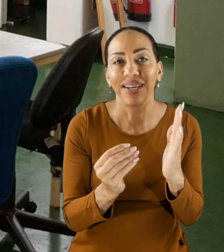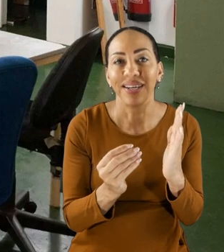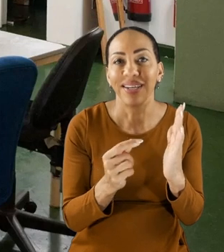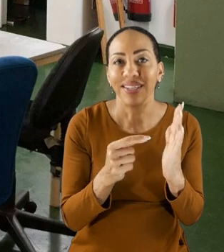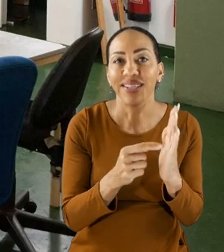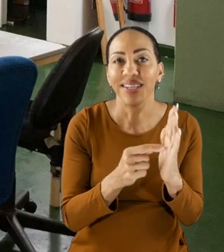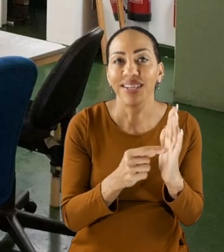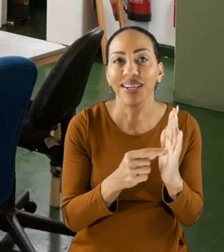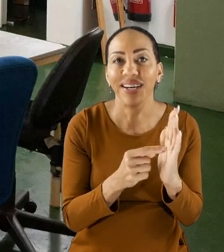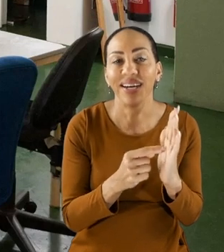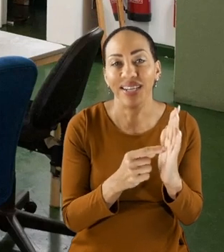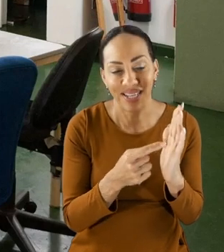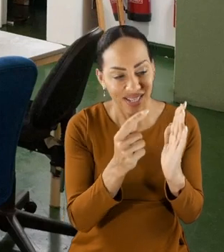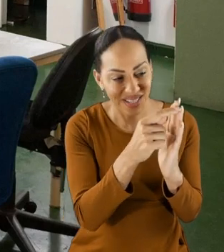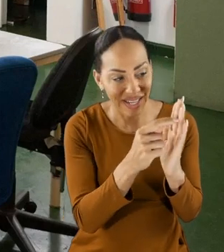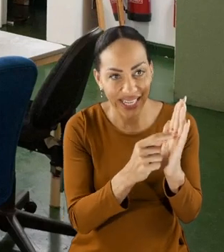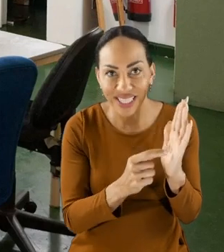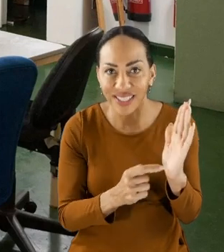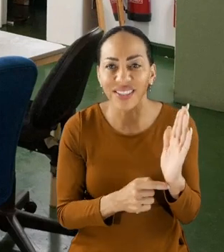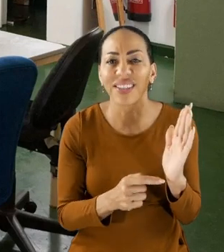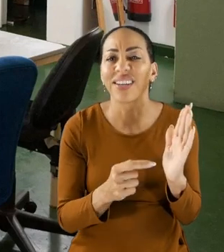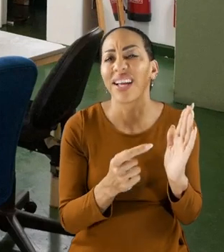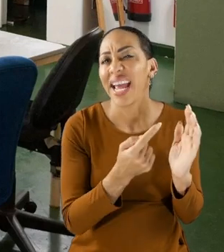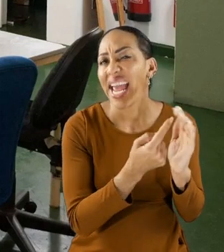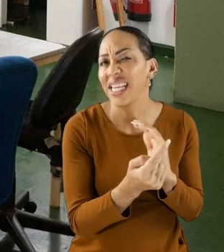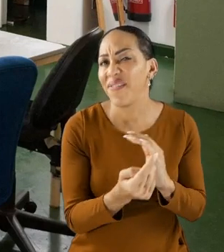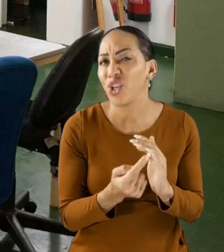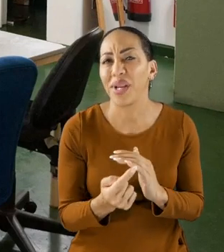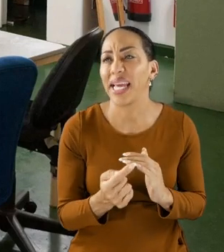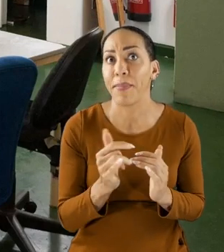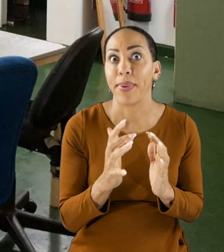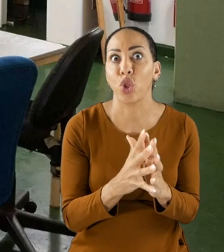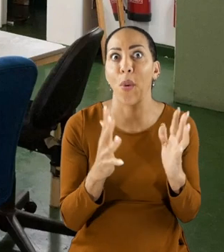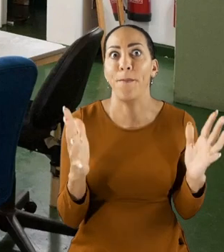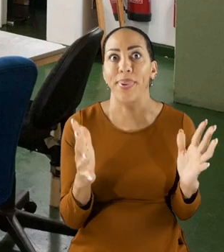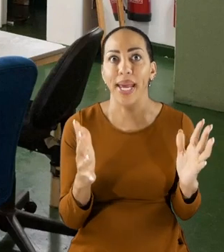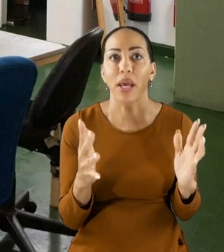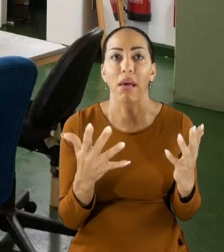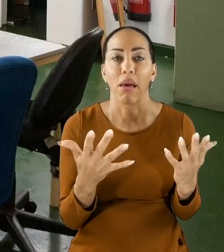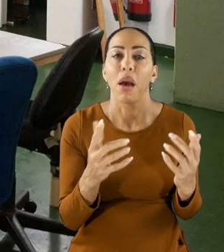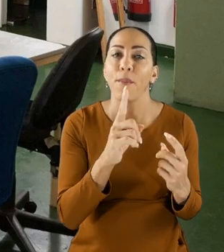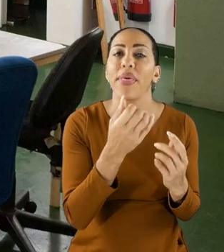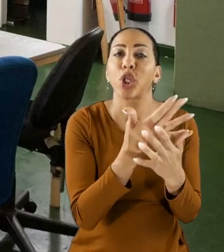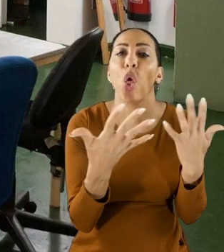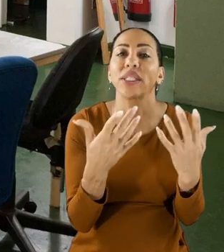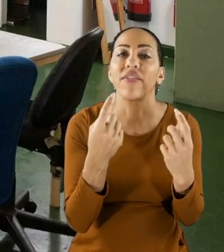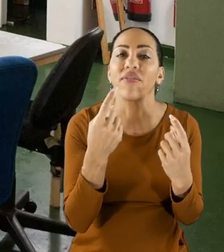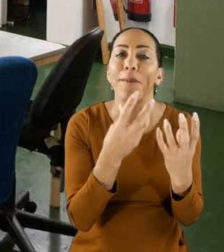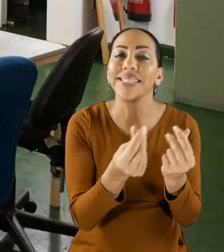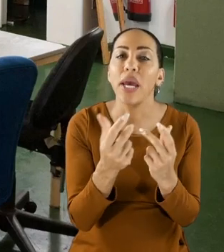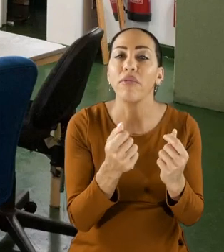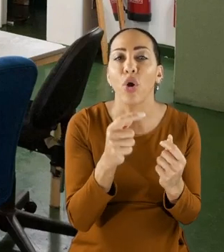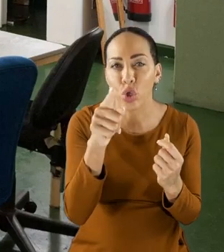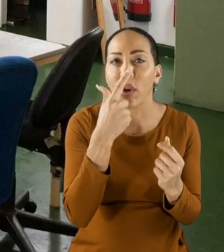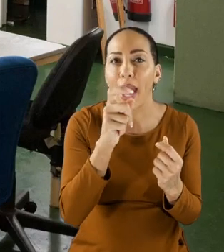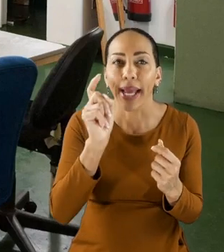case studies on each of the residences. I appreciate some of them, they're fairly individually, they're probably not huge amounts,